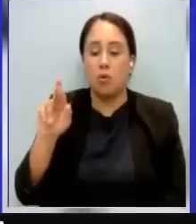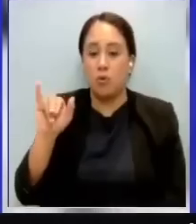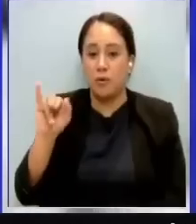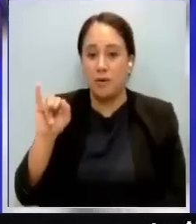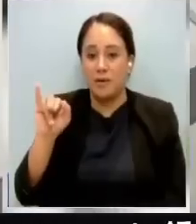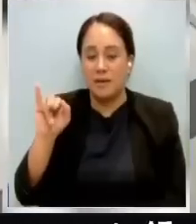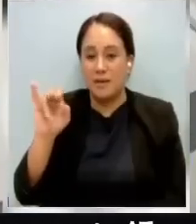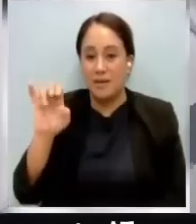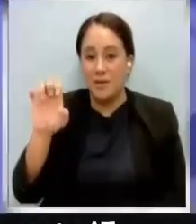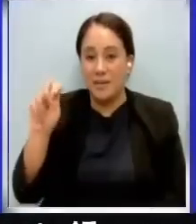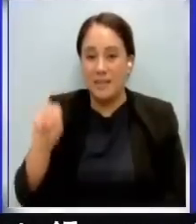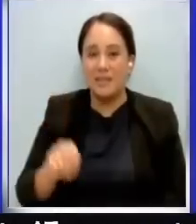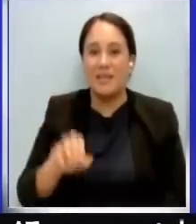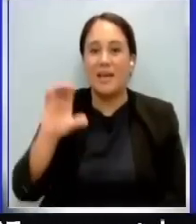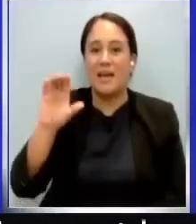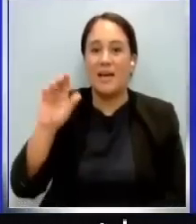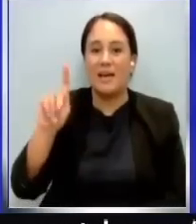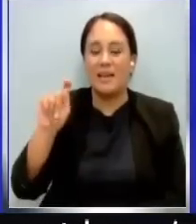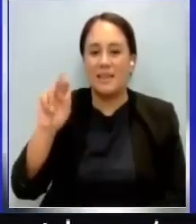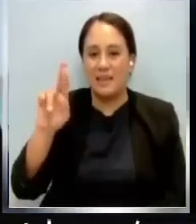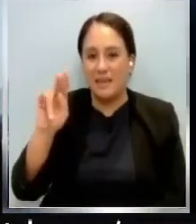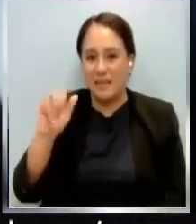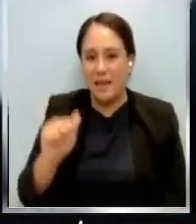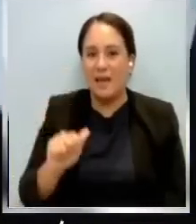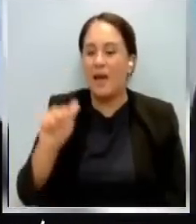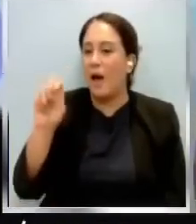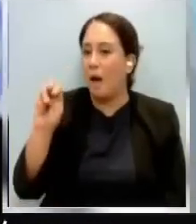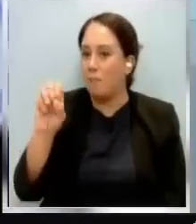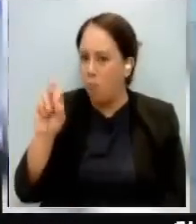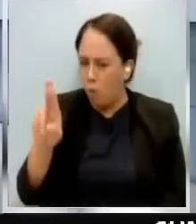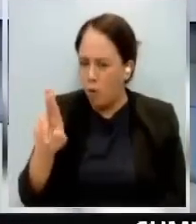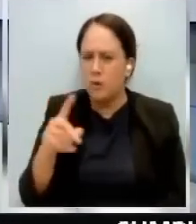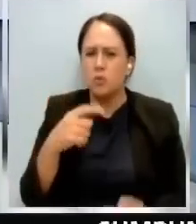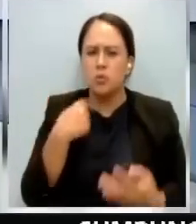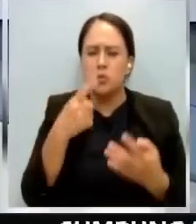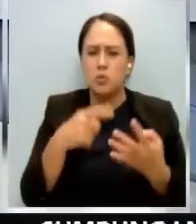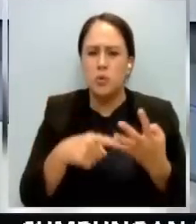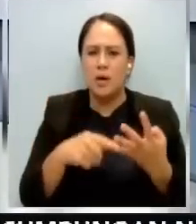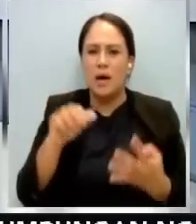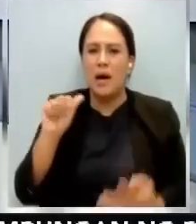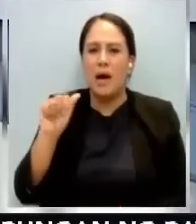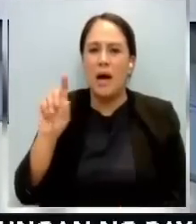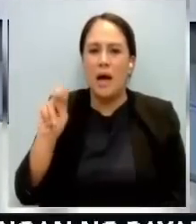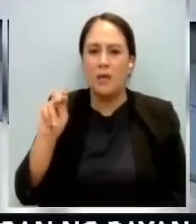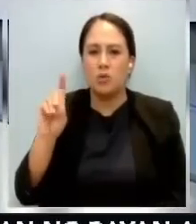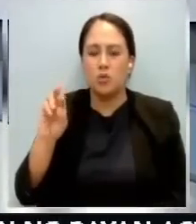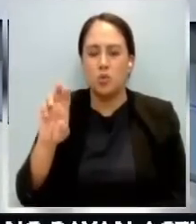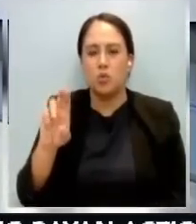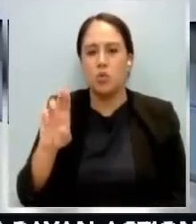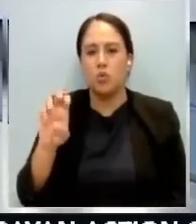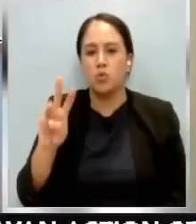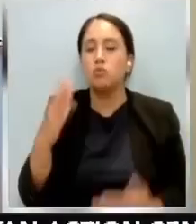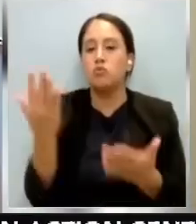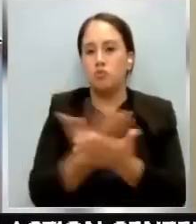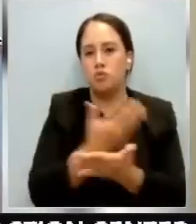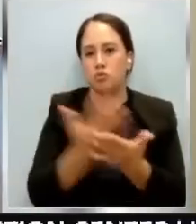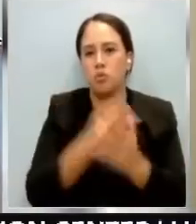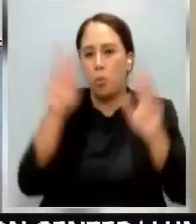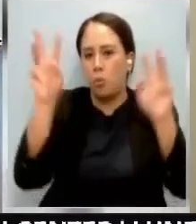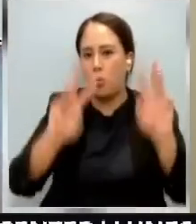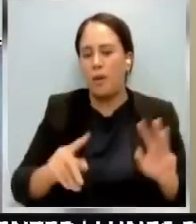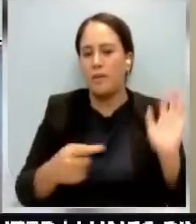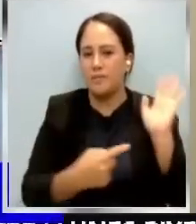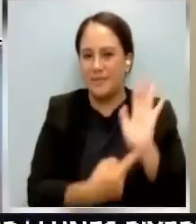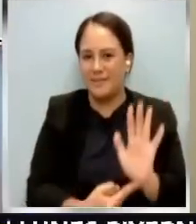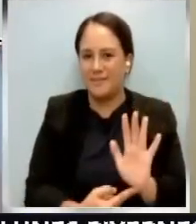Son, Amor La Rosa, at Andrew Pertiera bilang bagong weather presenters. With